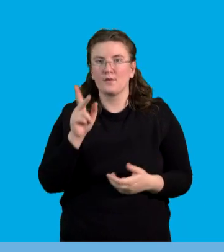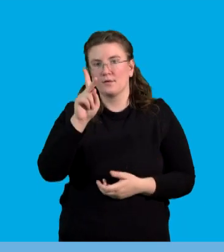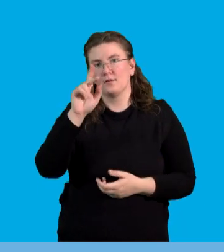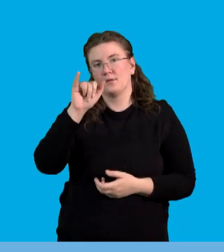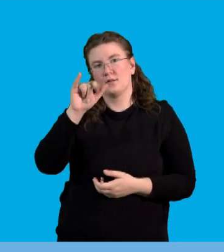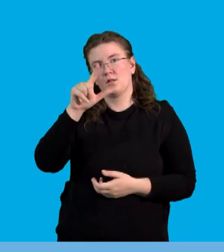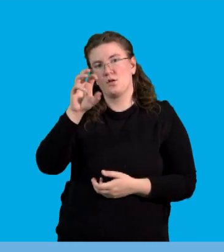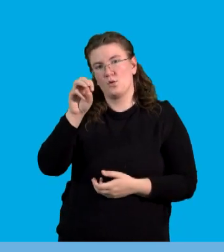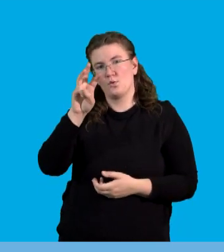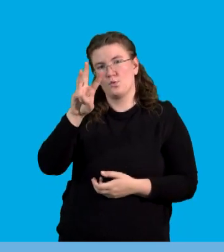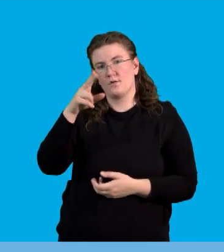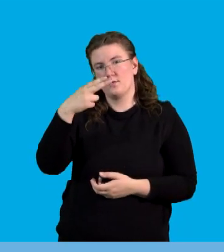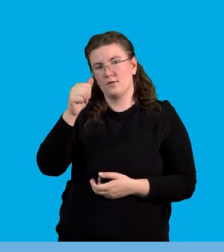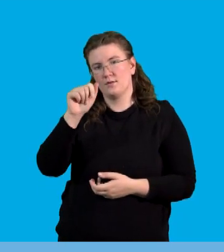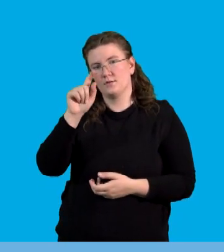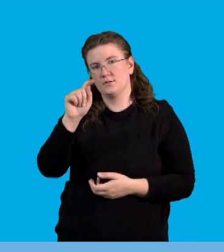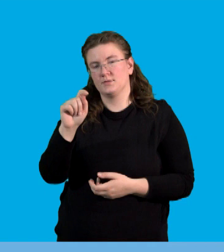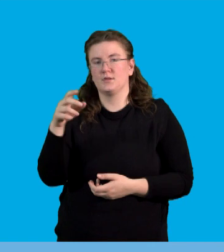it, kilowatt hours.